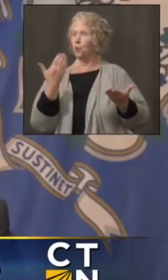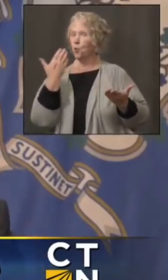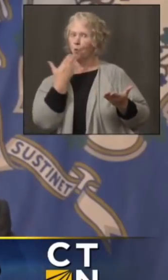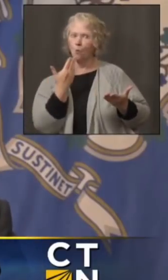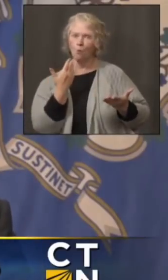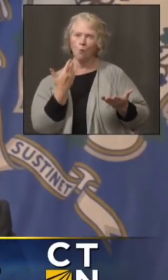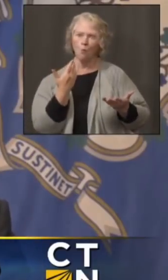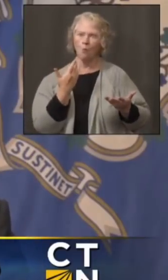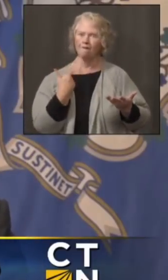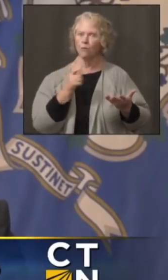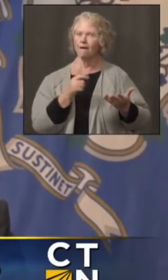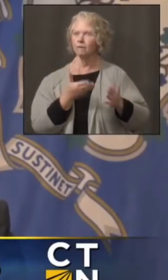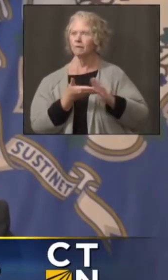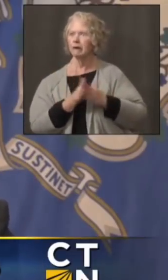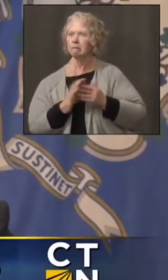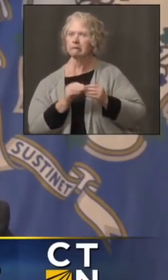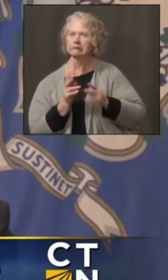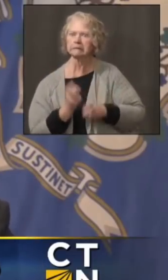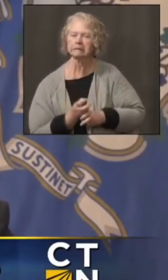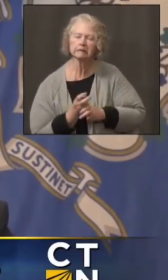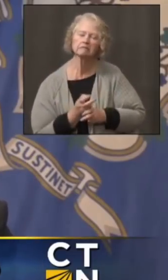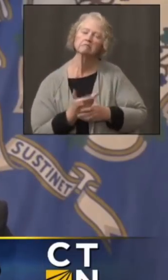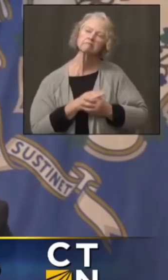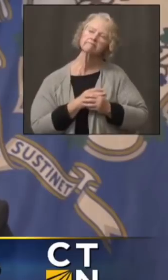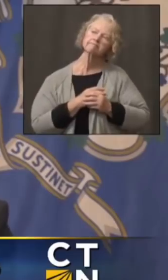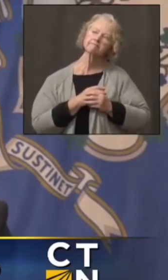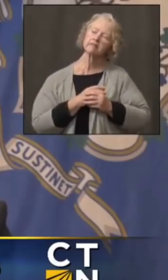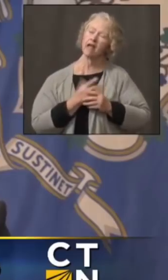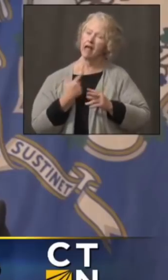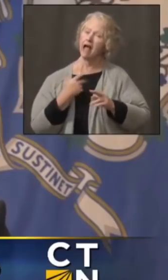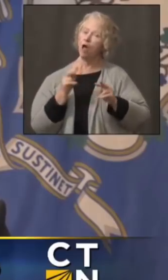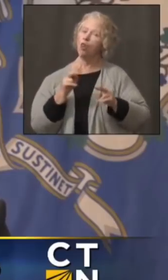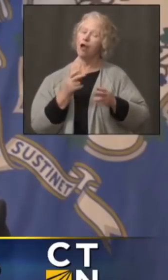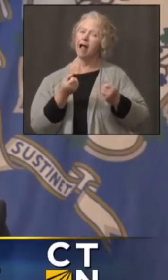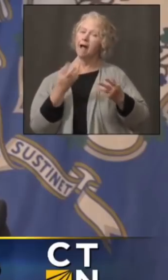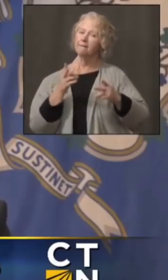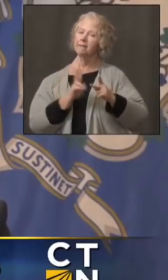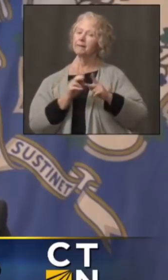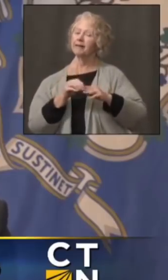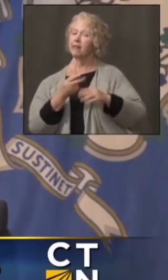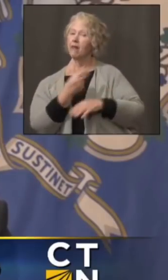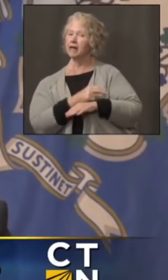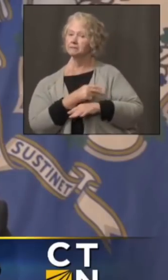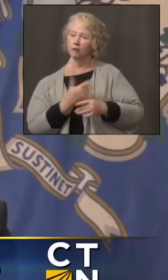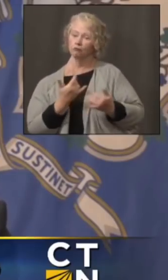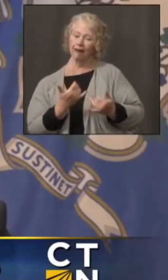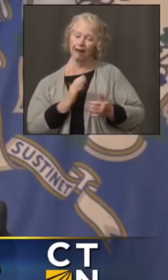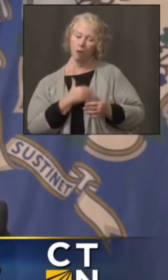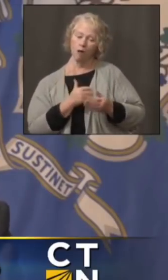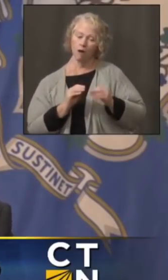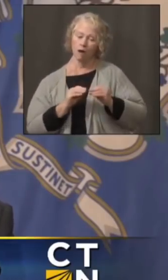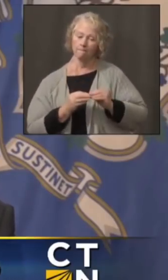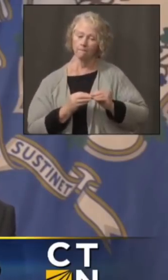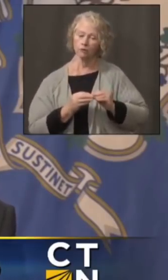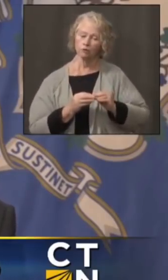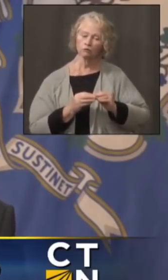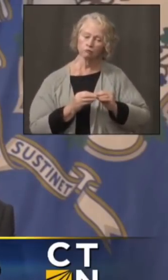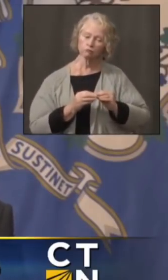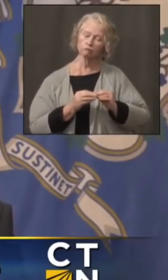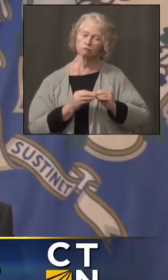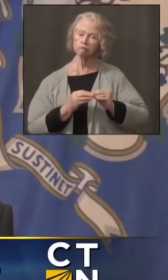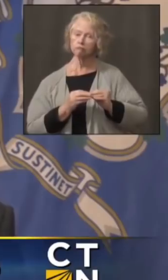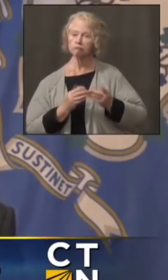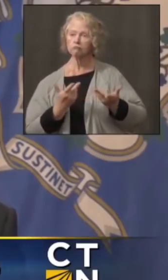something stricter? I look at hospitalizations. Right now we have a lot